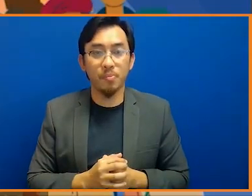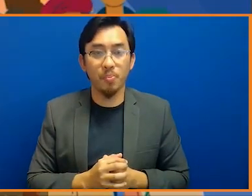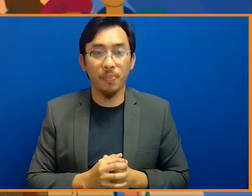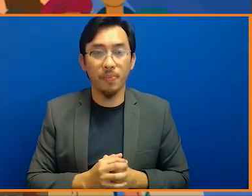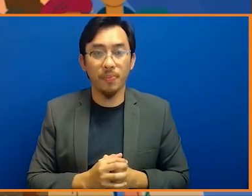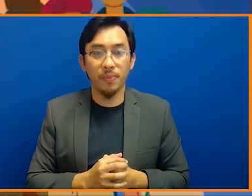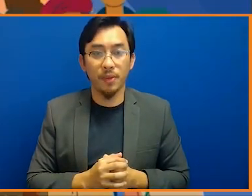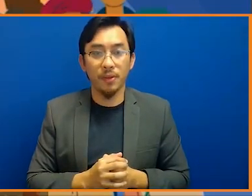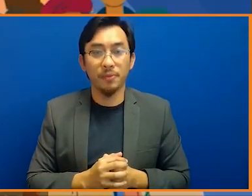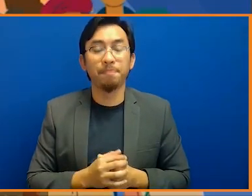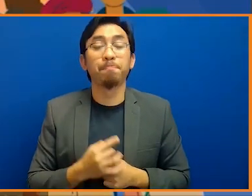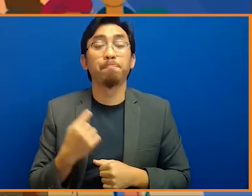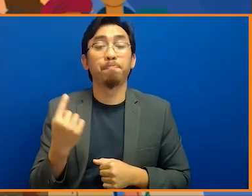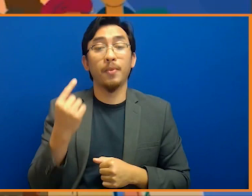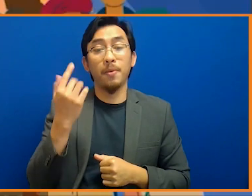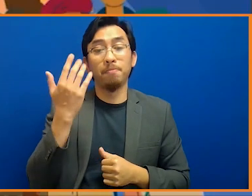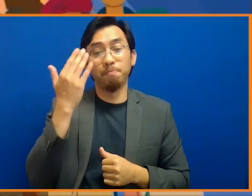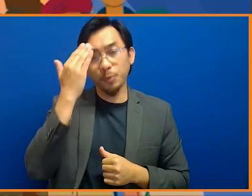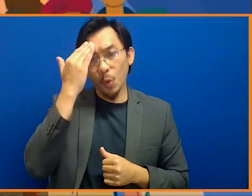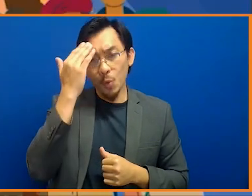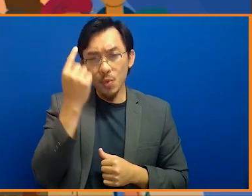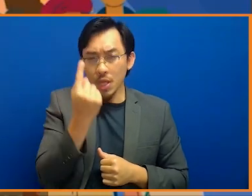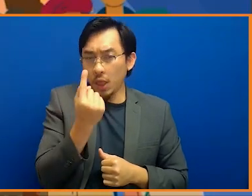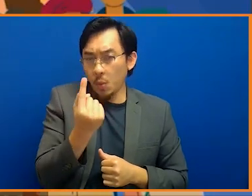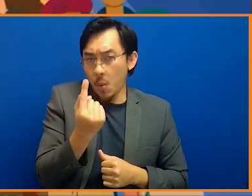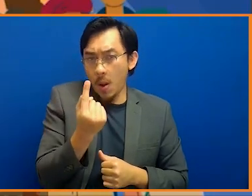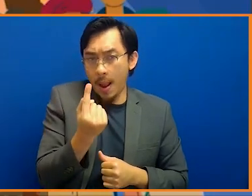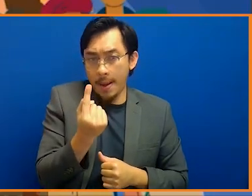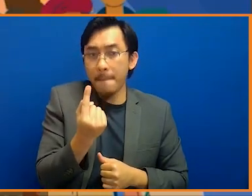uh, we know that